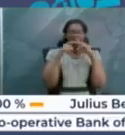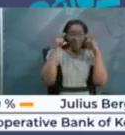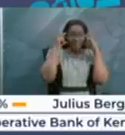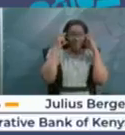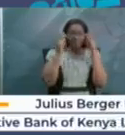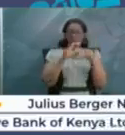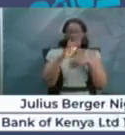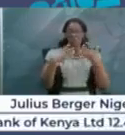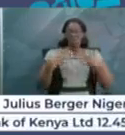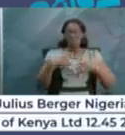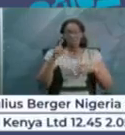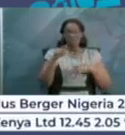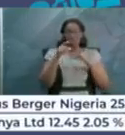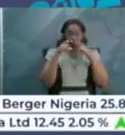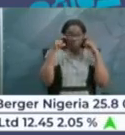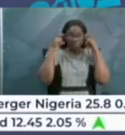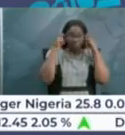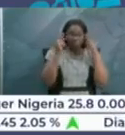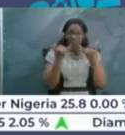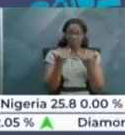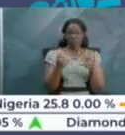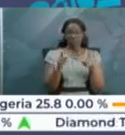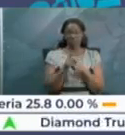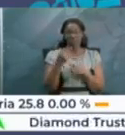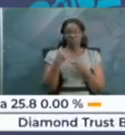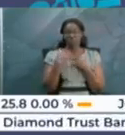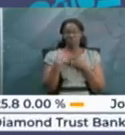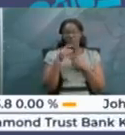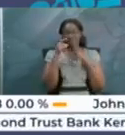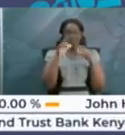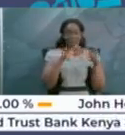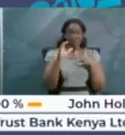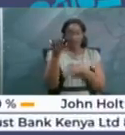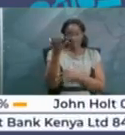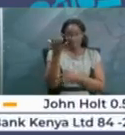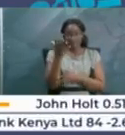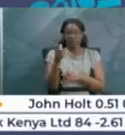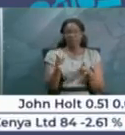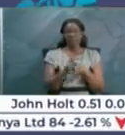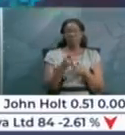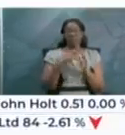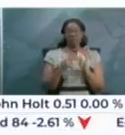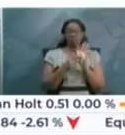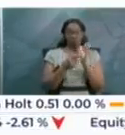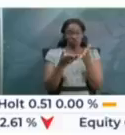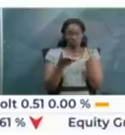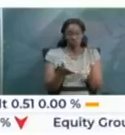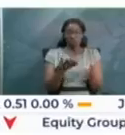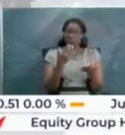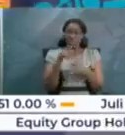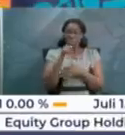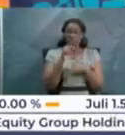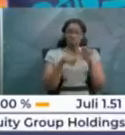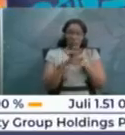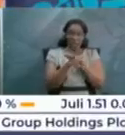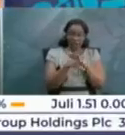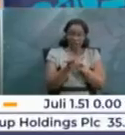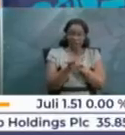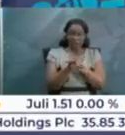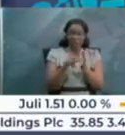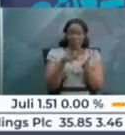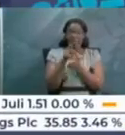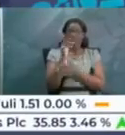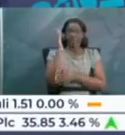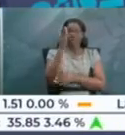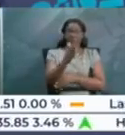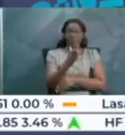mean, everybody needs a mask right now. And we have masks in the market. We have masks on this show. You can either access by buying